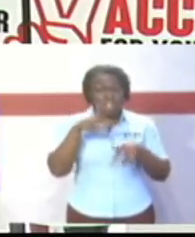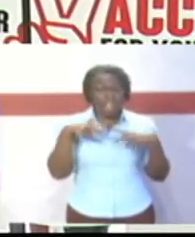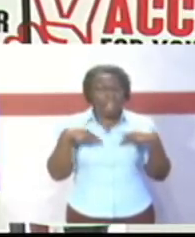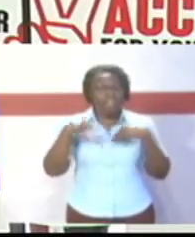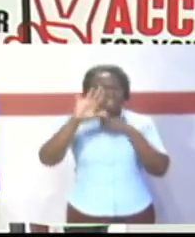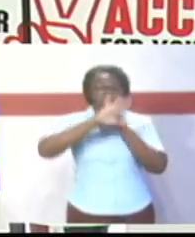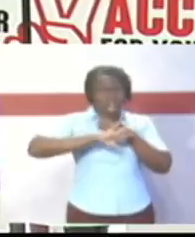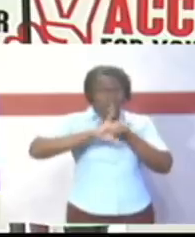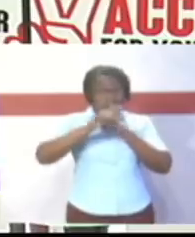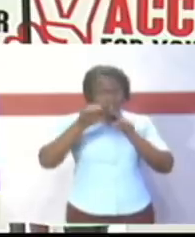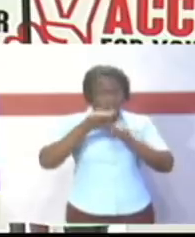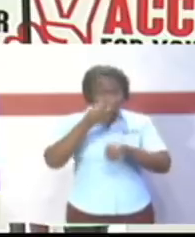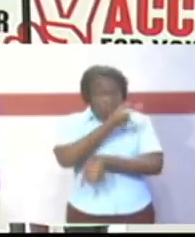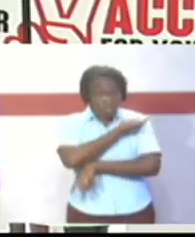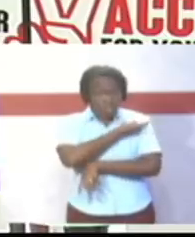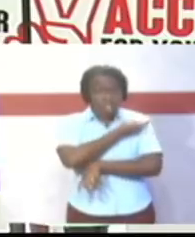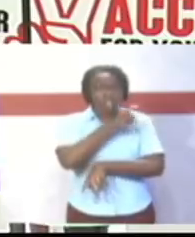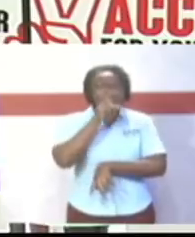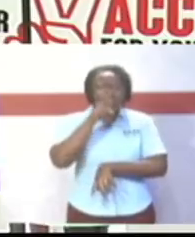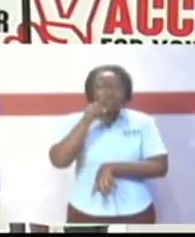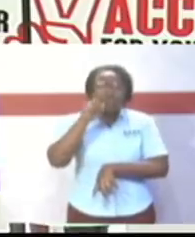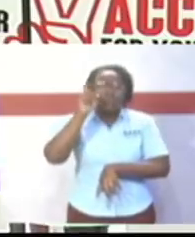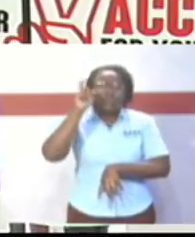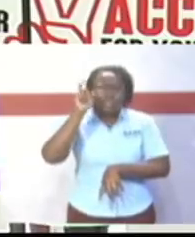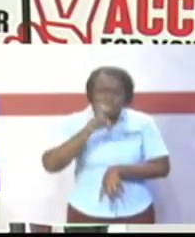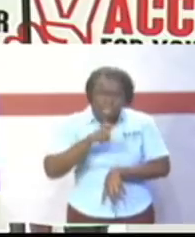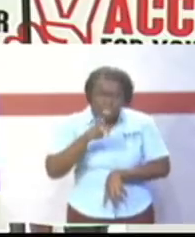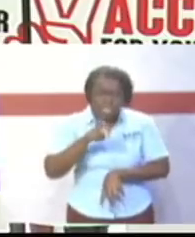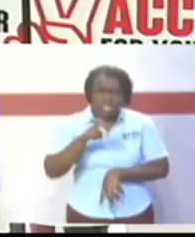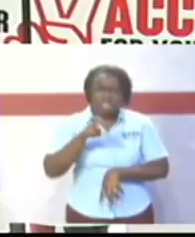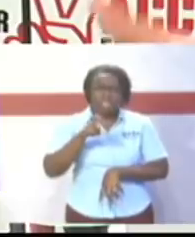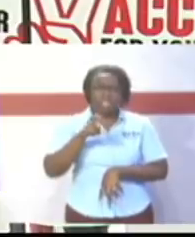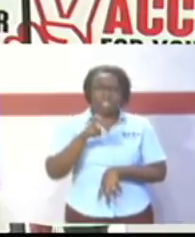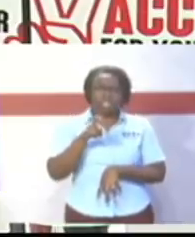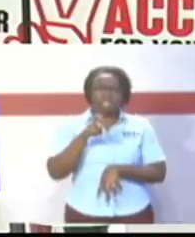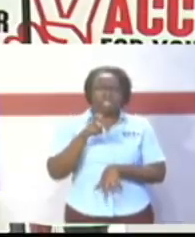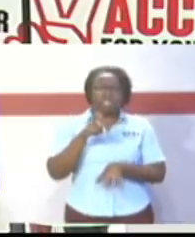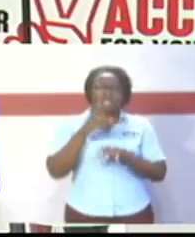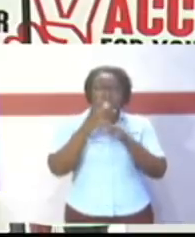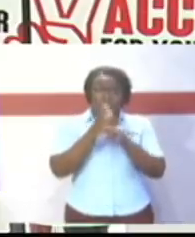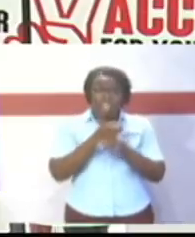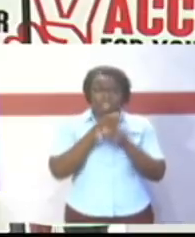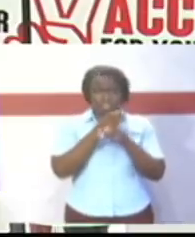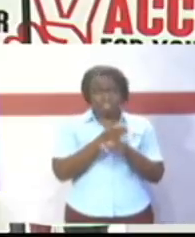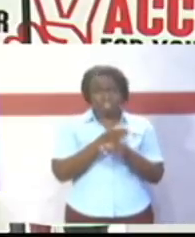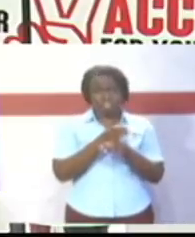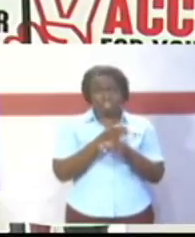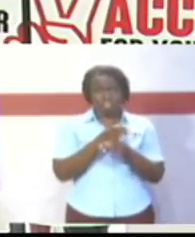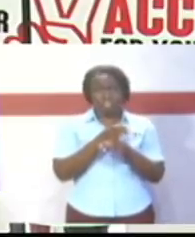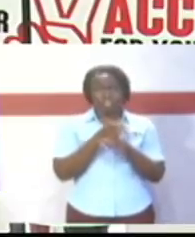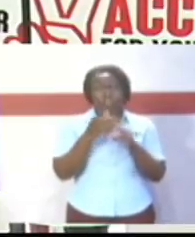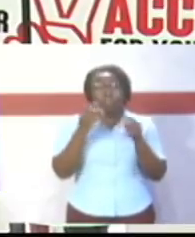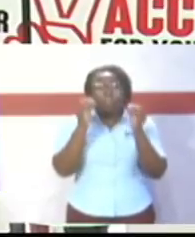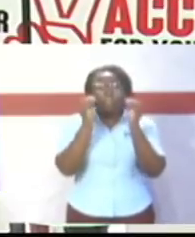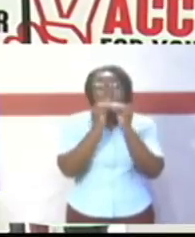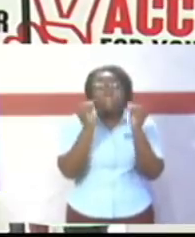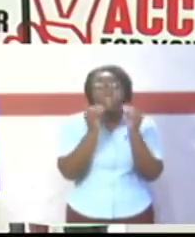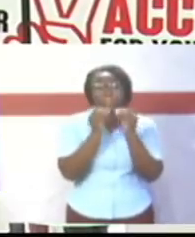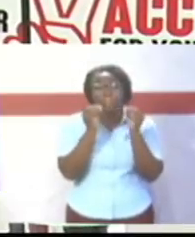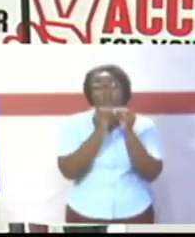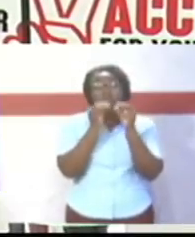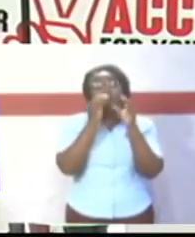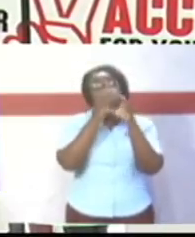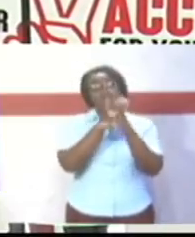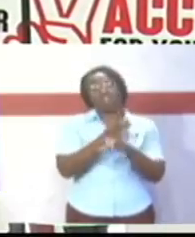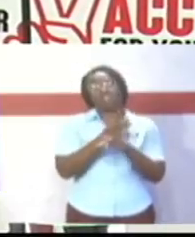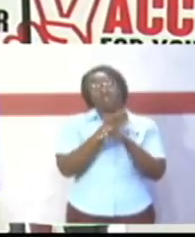vaccine, then you owe a duty to yourself and everyone around you to be even more